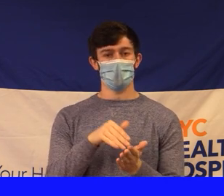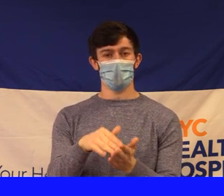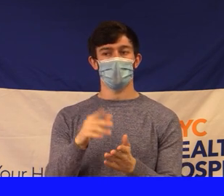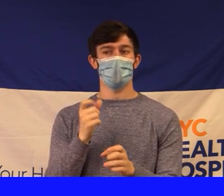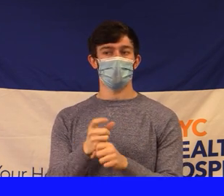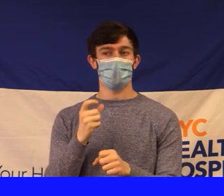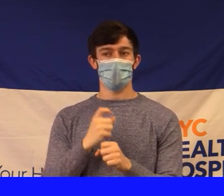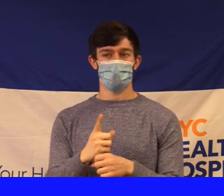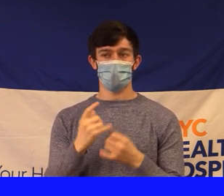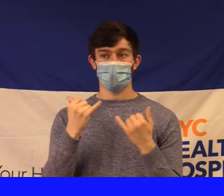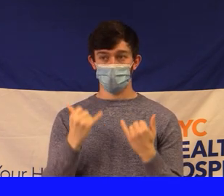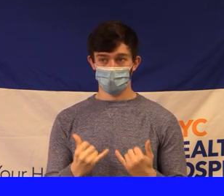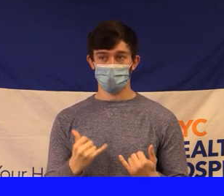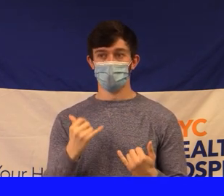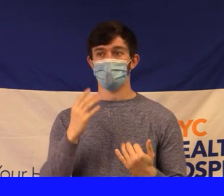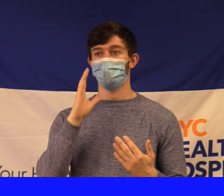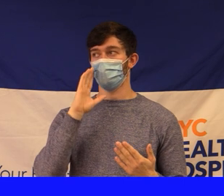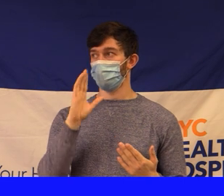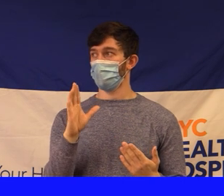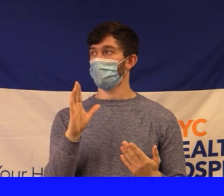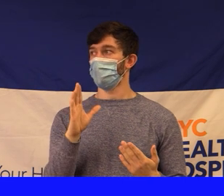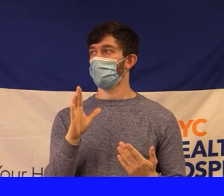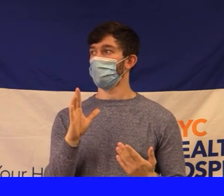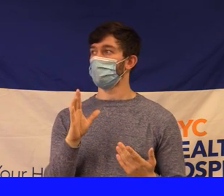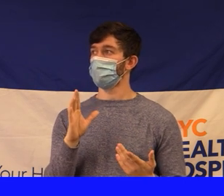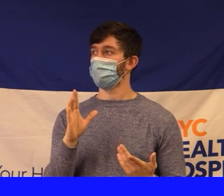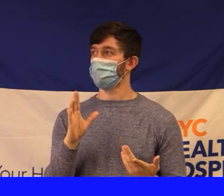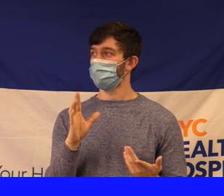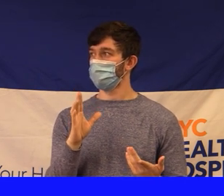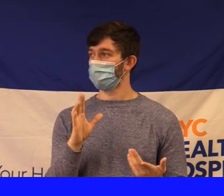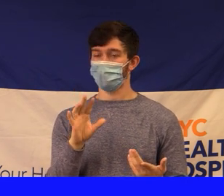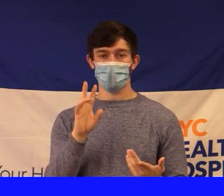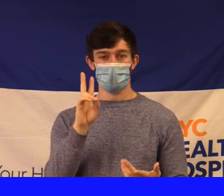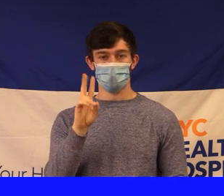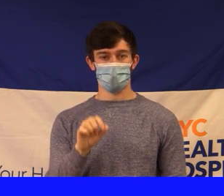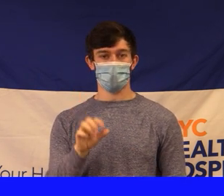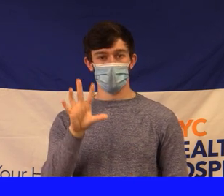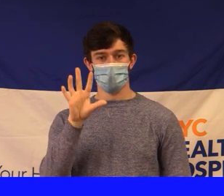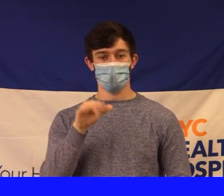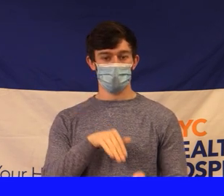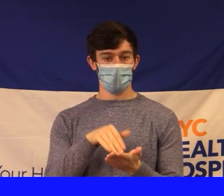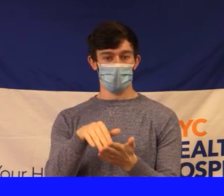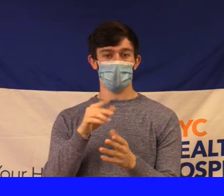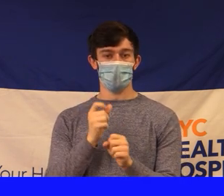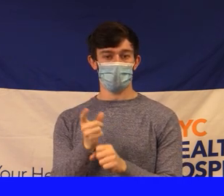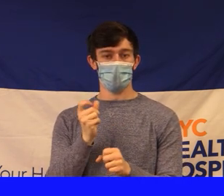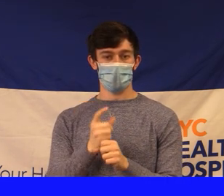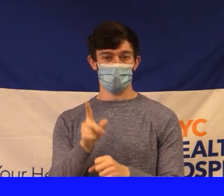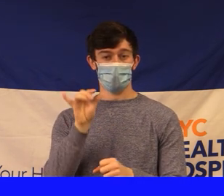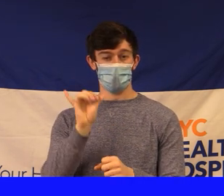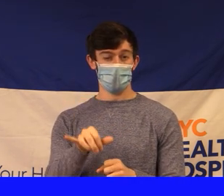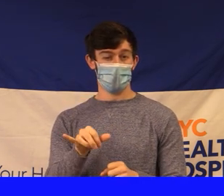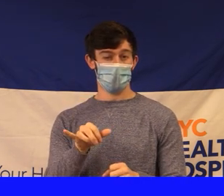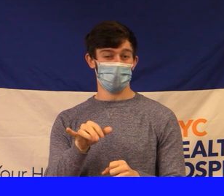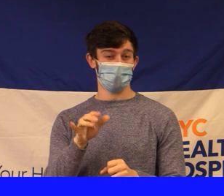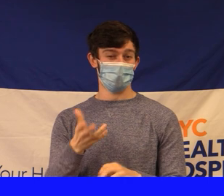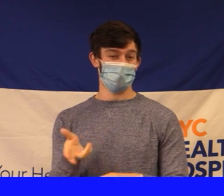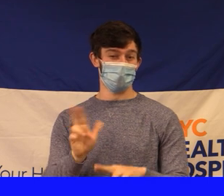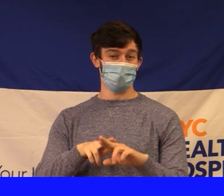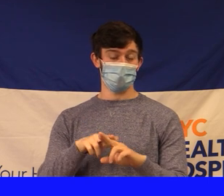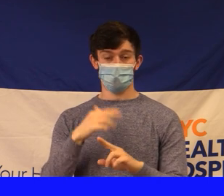we'd be going to more like, I mean, it was just straight line at $7.5 million annually. So that differential is we're buying a lot